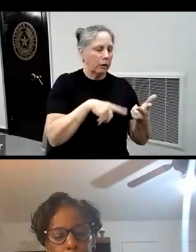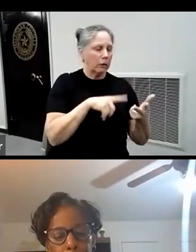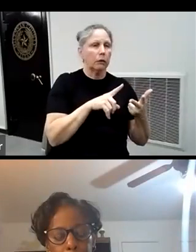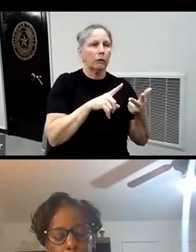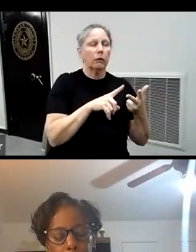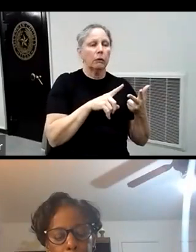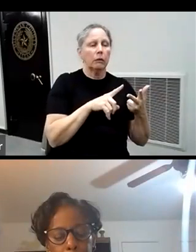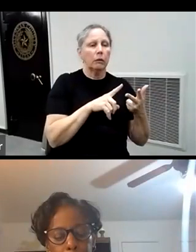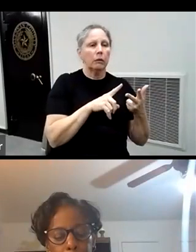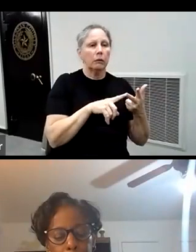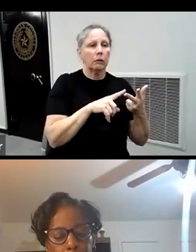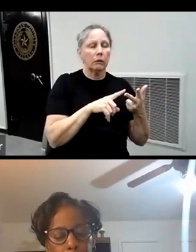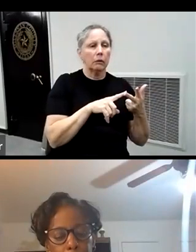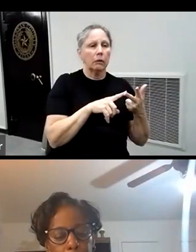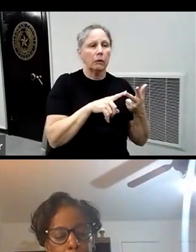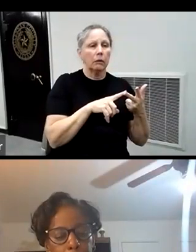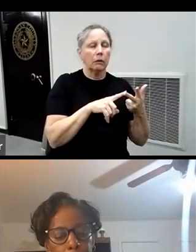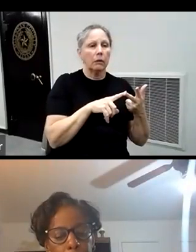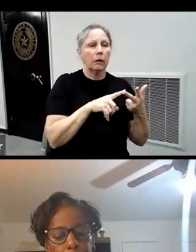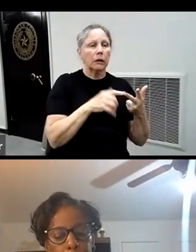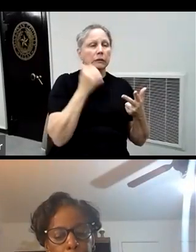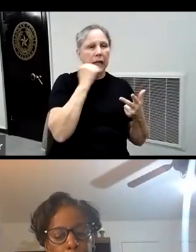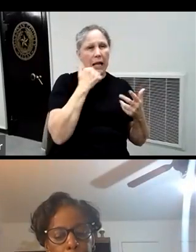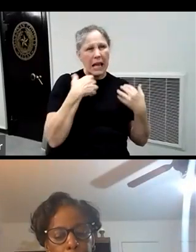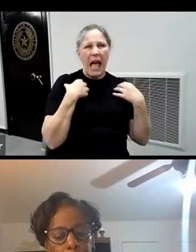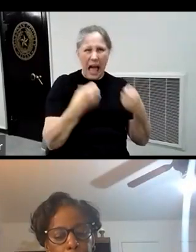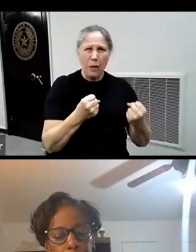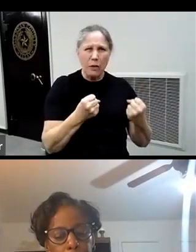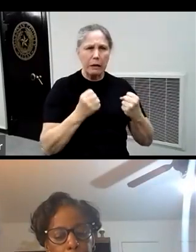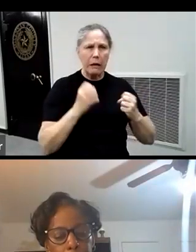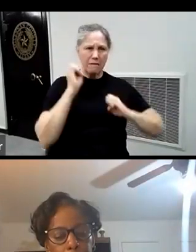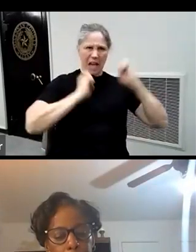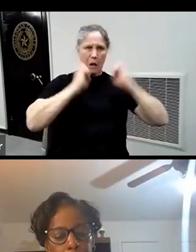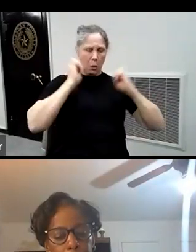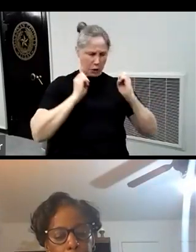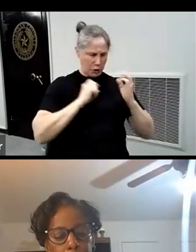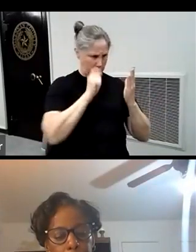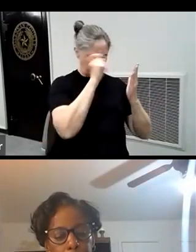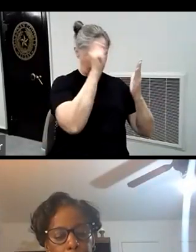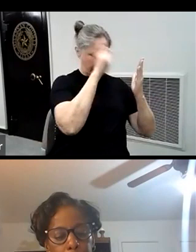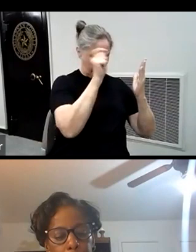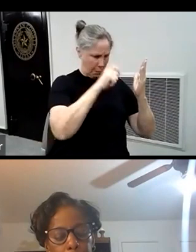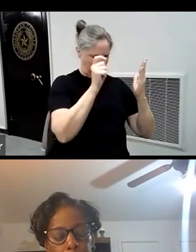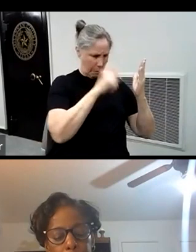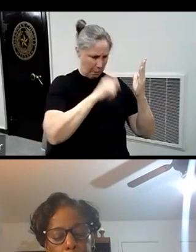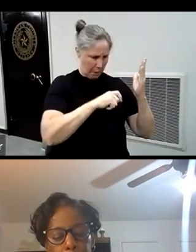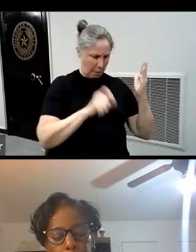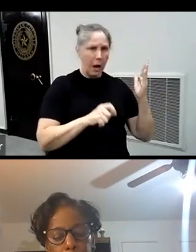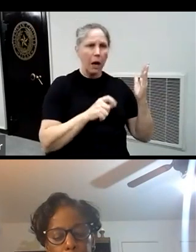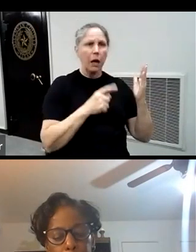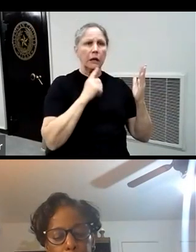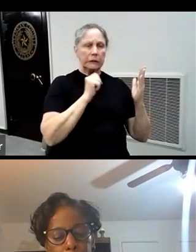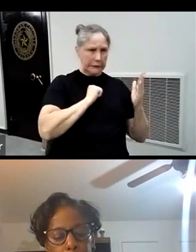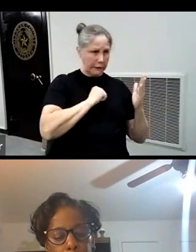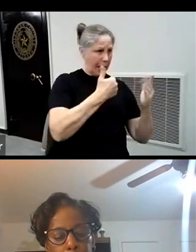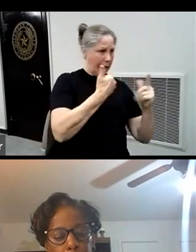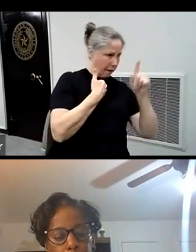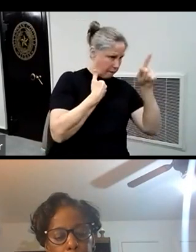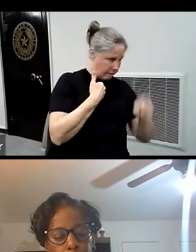a daily health self-assessment for them to go through and check their symptoms, check